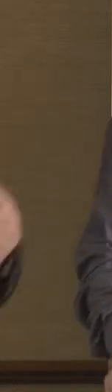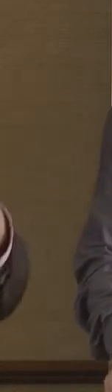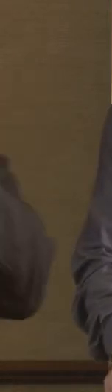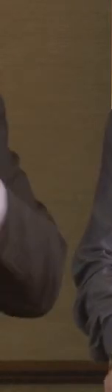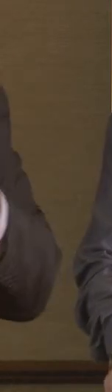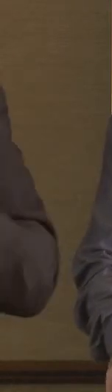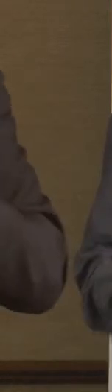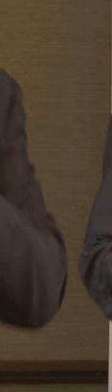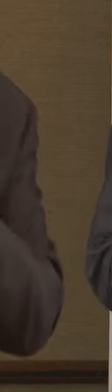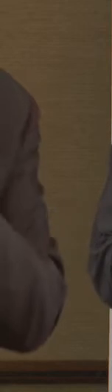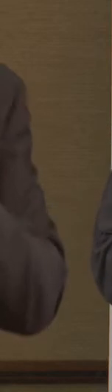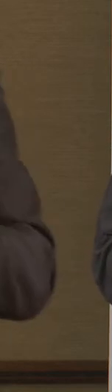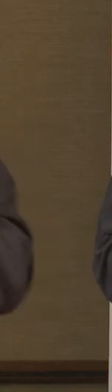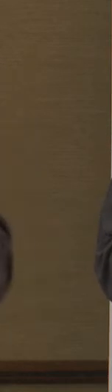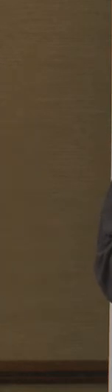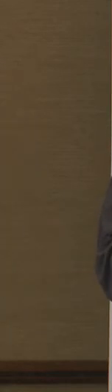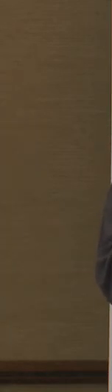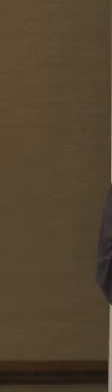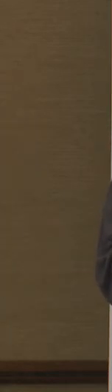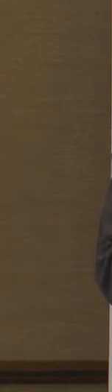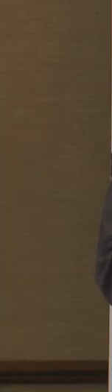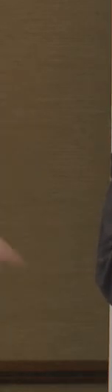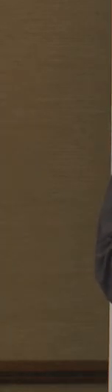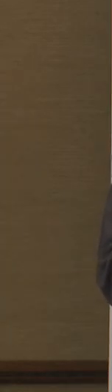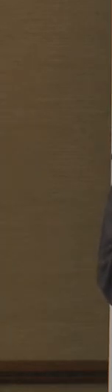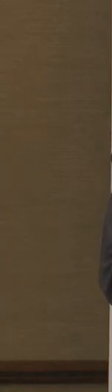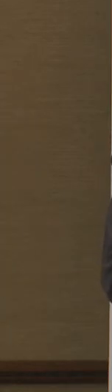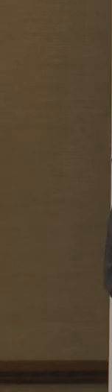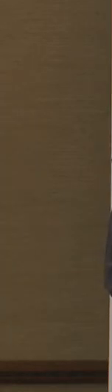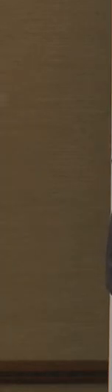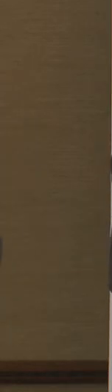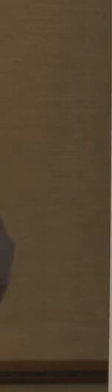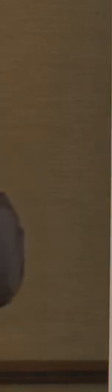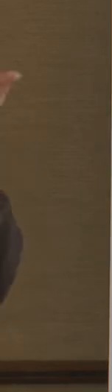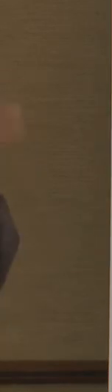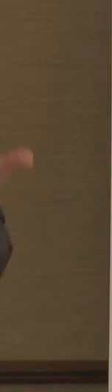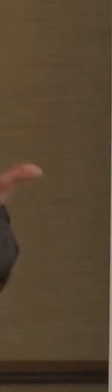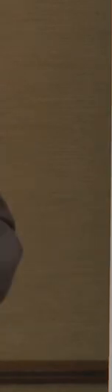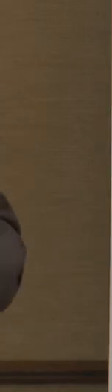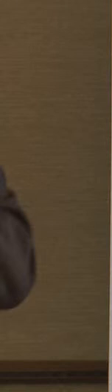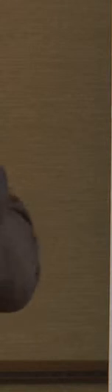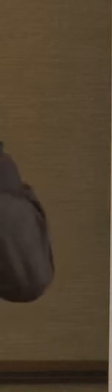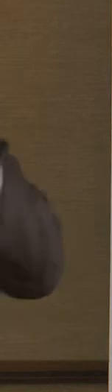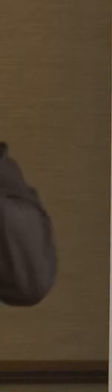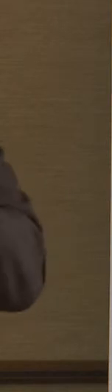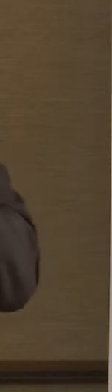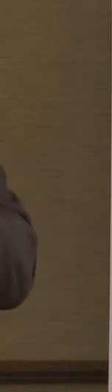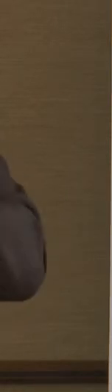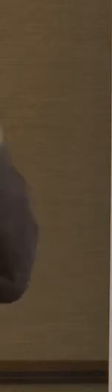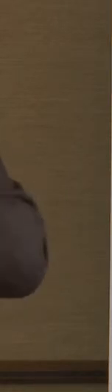capable private sector. So something that's going on at the moment in terms of reform that can clearly make a big difference.